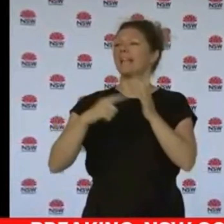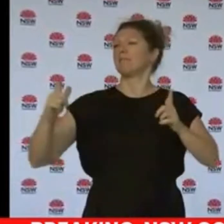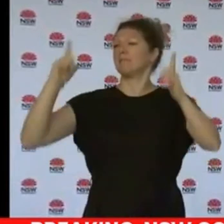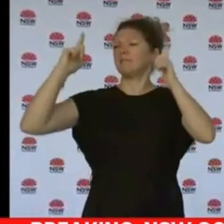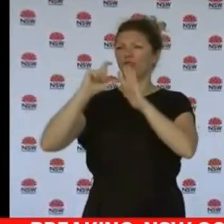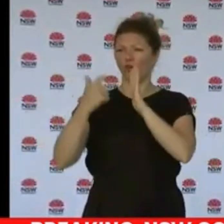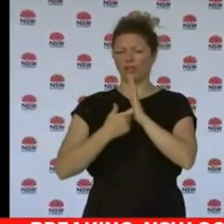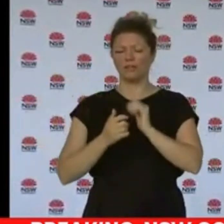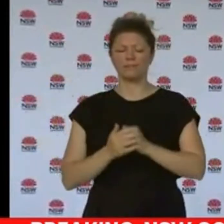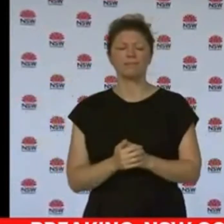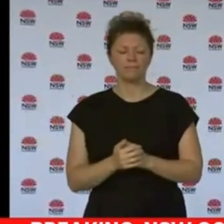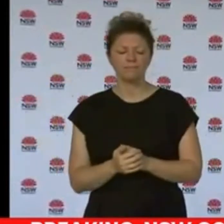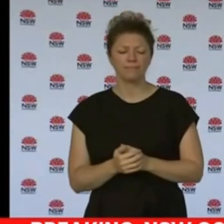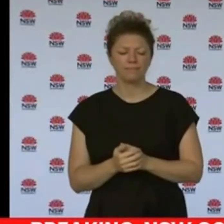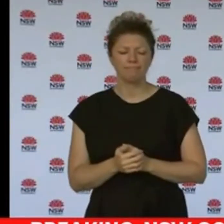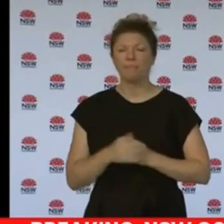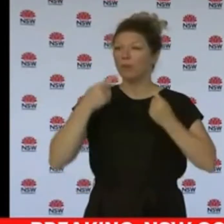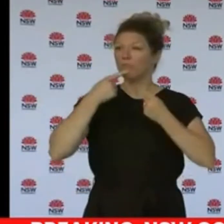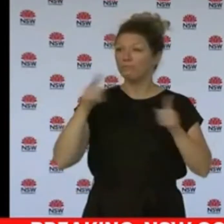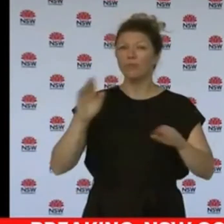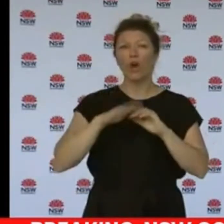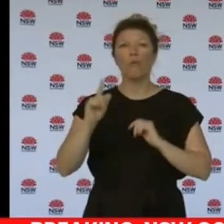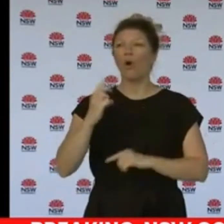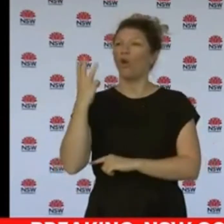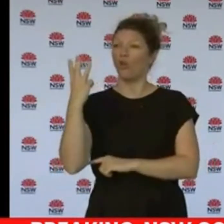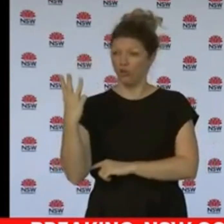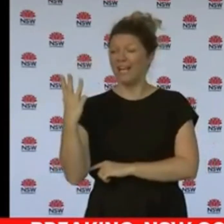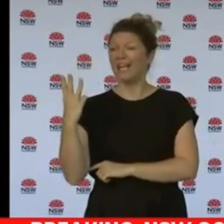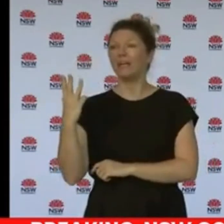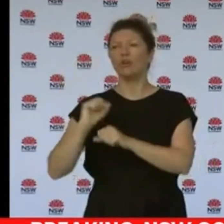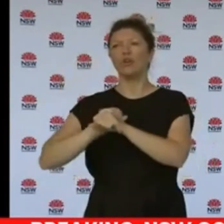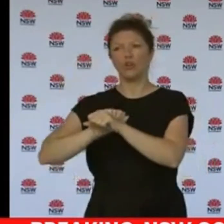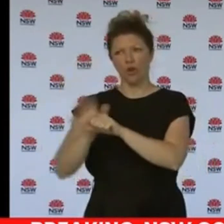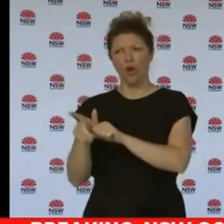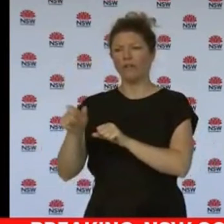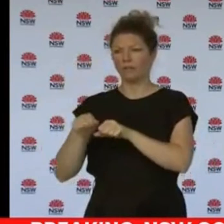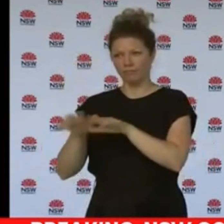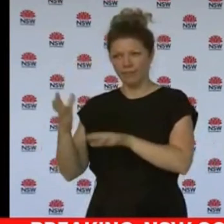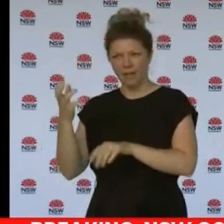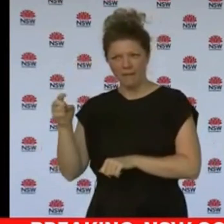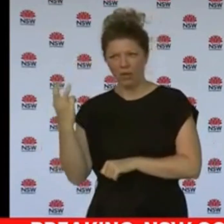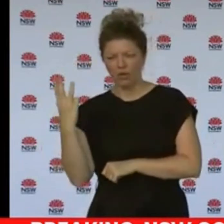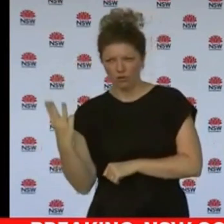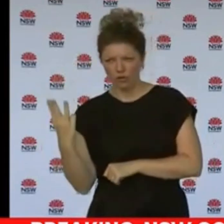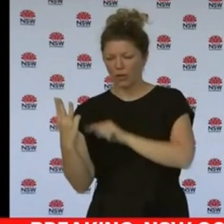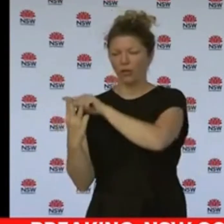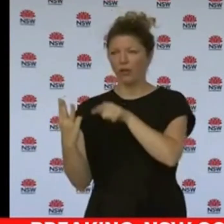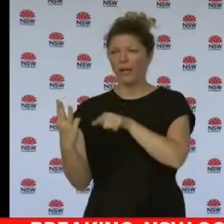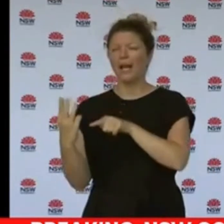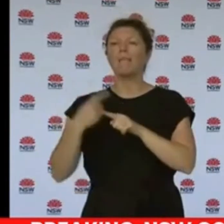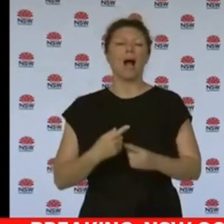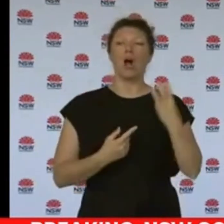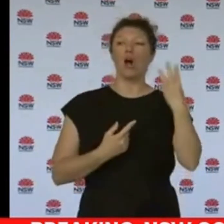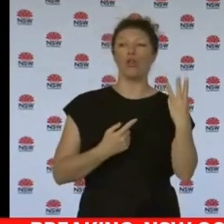Thank you, Premier. So New South Wales recorded 3 new locally acquired cases of COVID in the 24 hours to 8 p.m. last night,